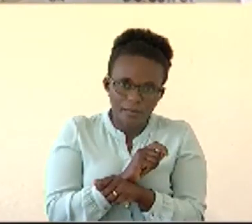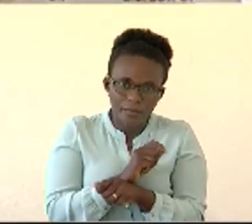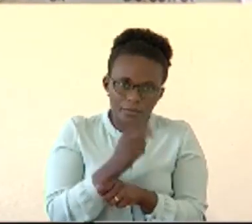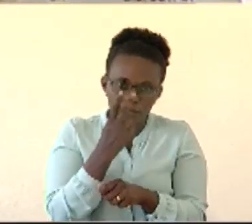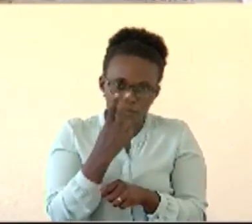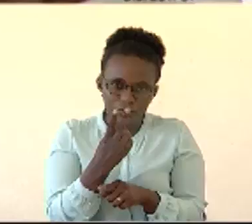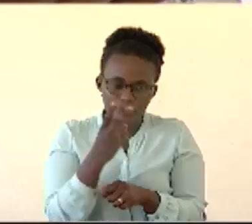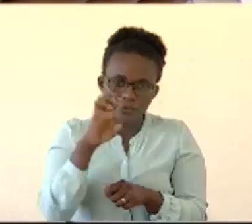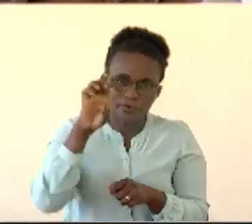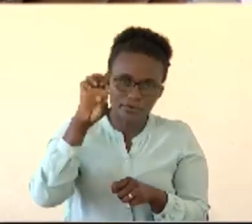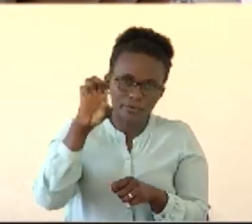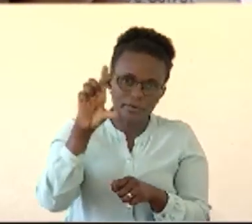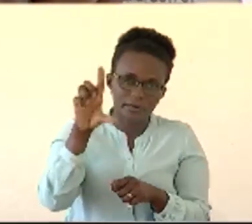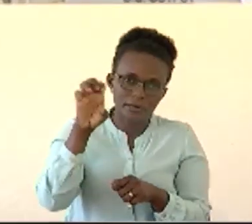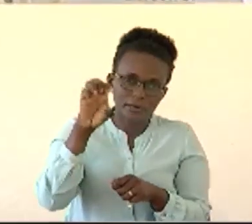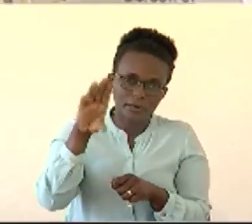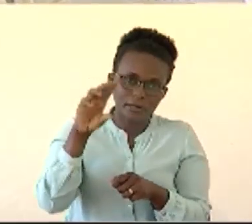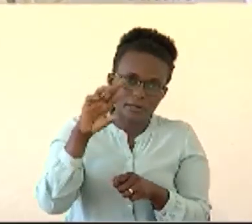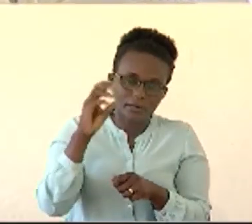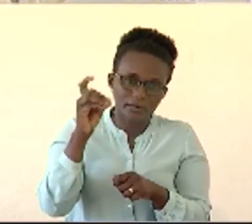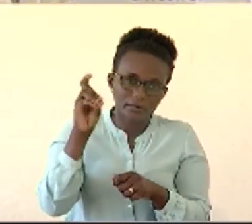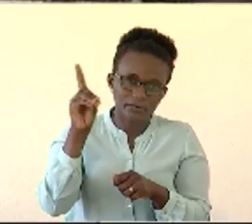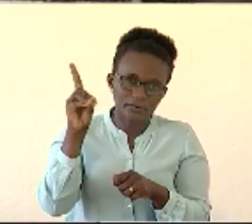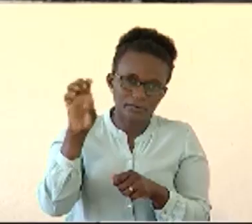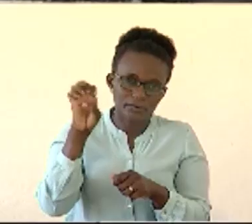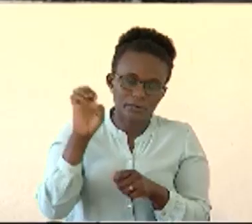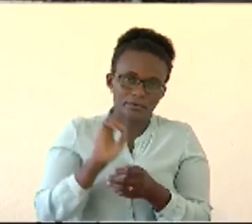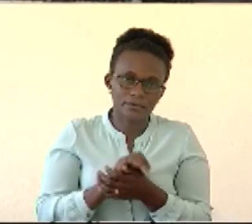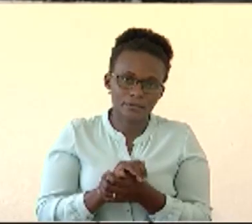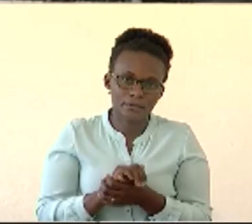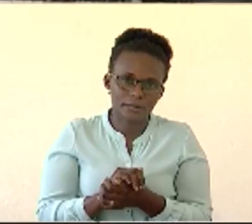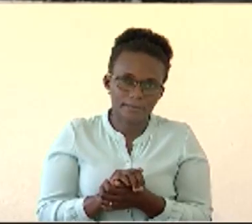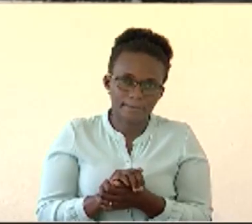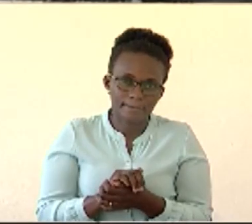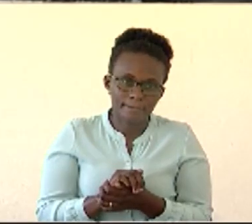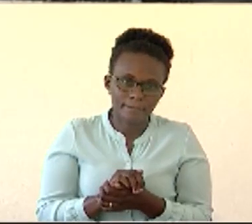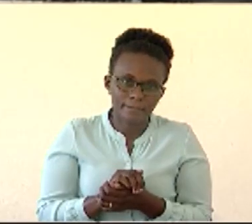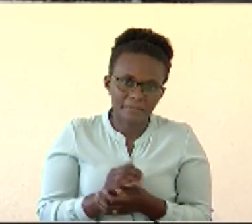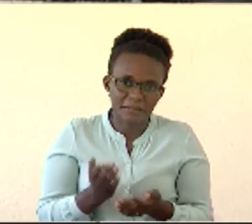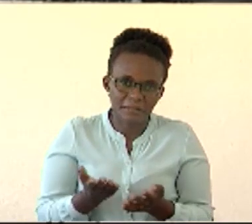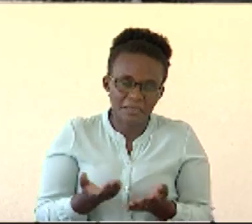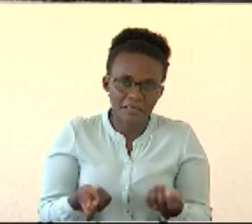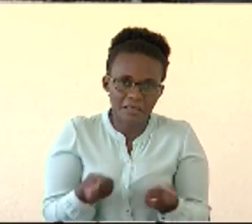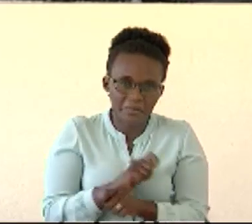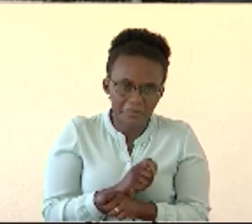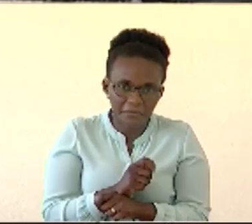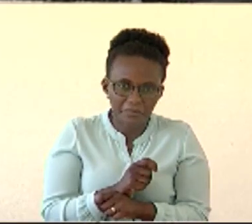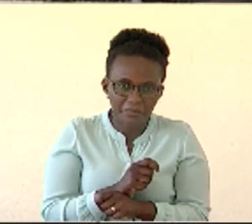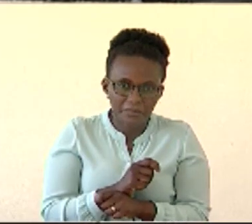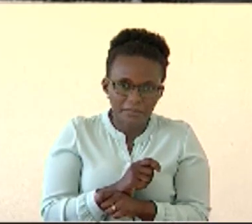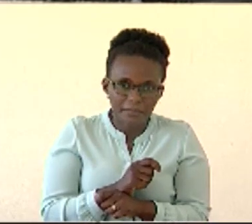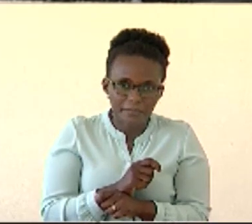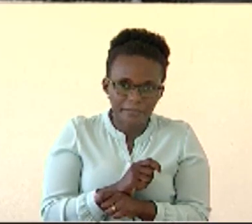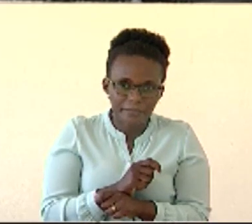these different electrodes? We are just going to connect the different electrodes. We are changing. these